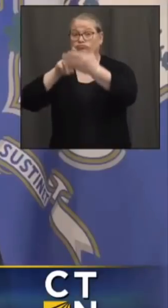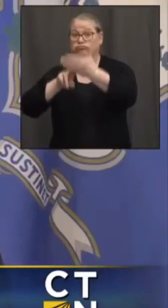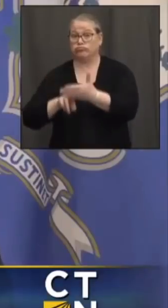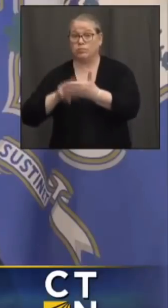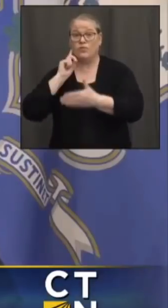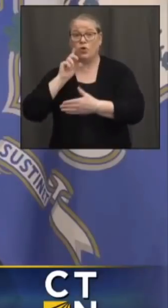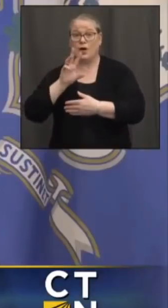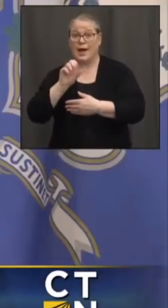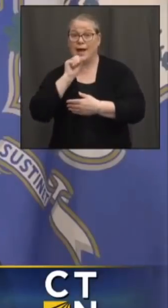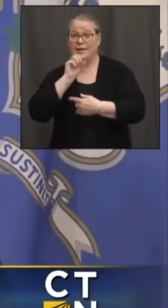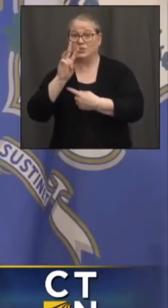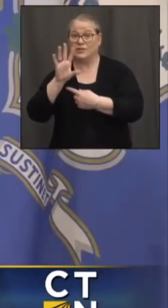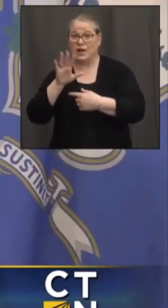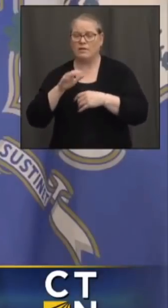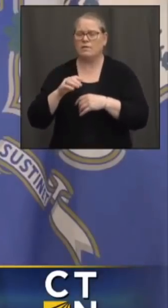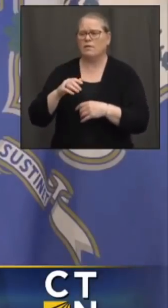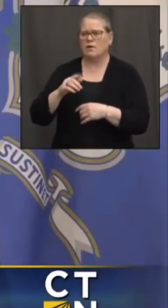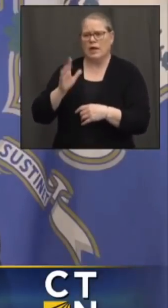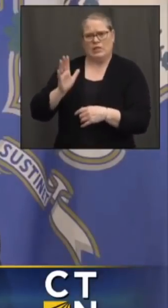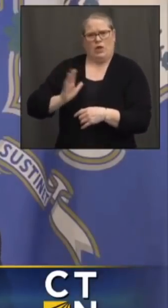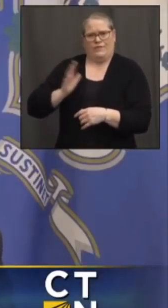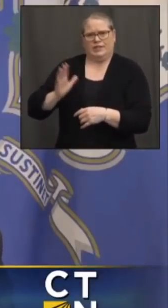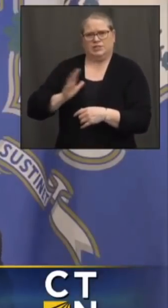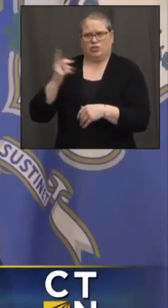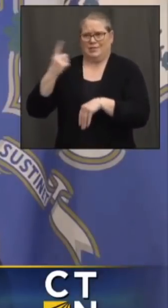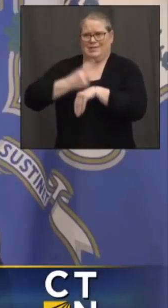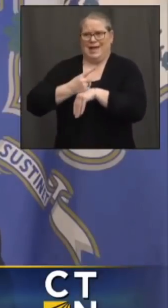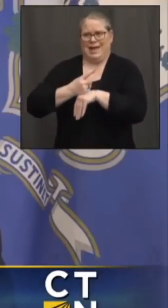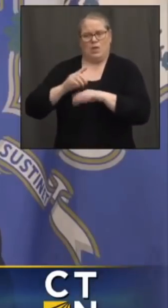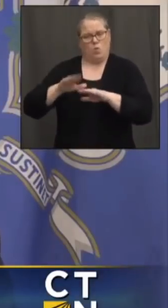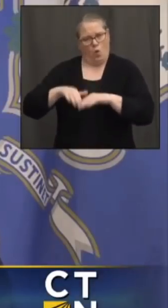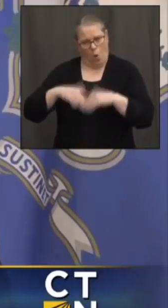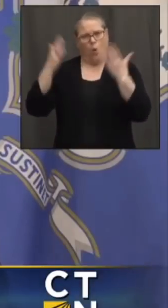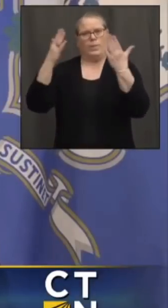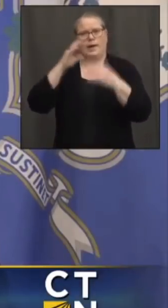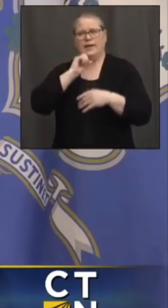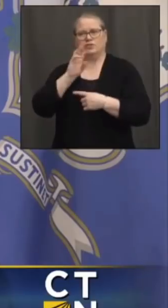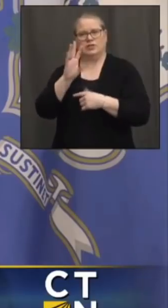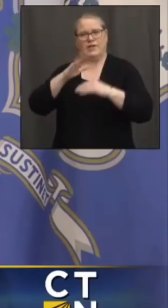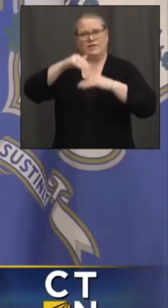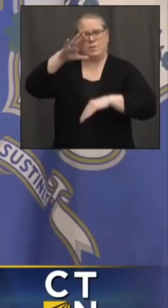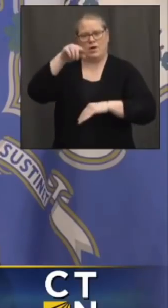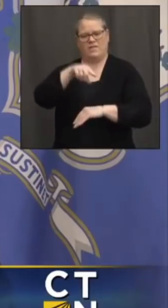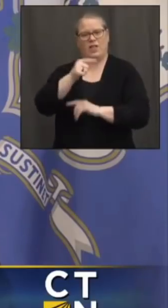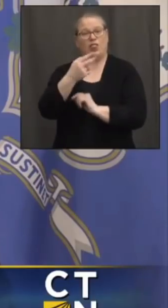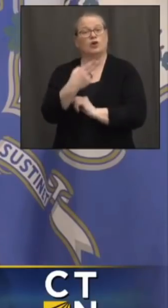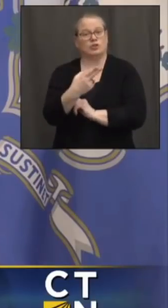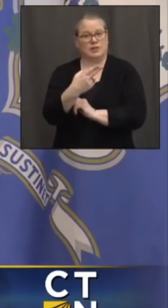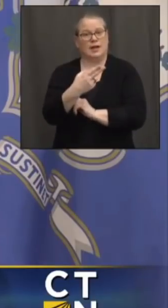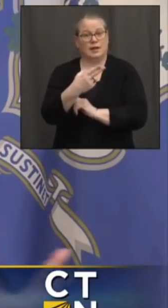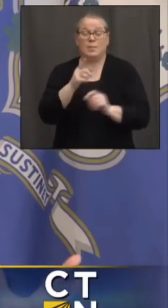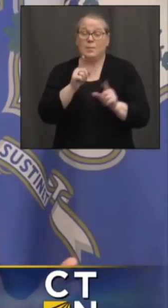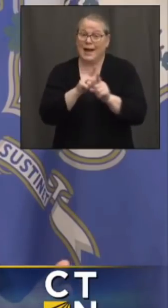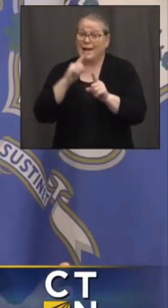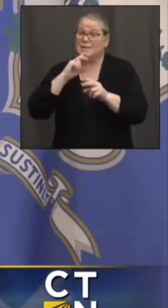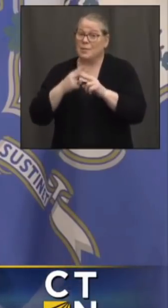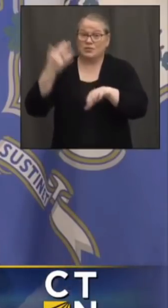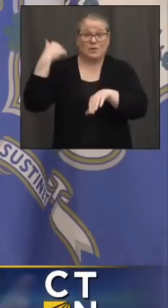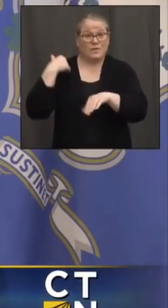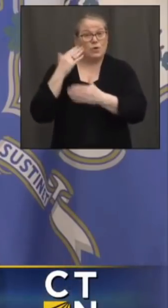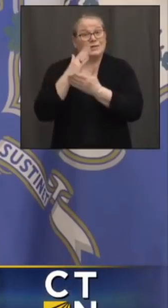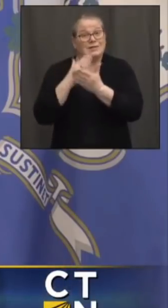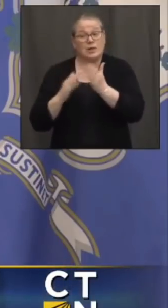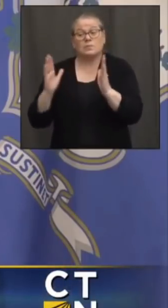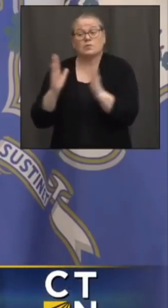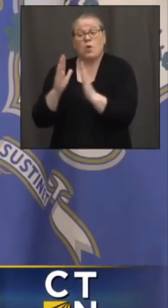official date is this coming Thursday, where we formally open the door to 65 and above. But as I alluded to before, some of the